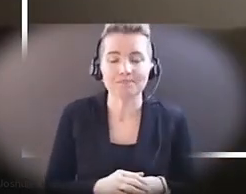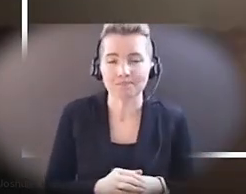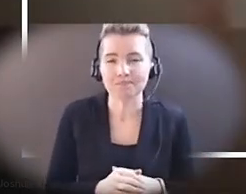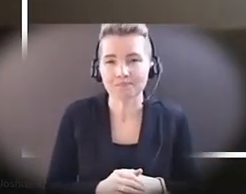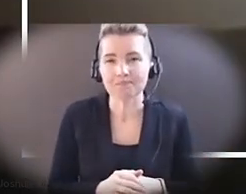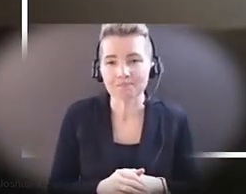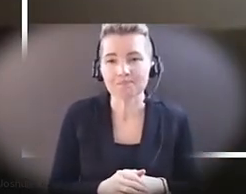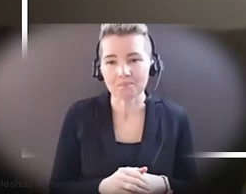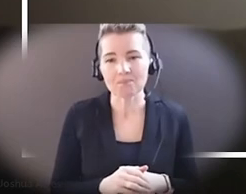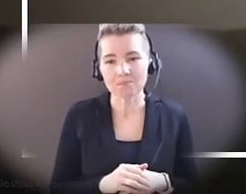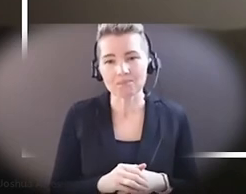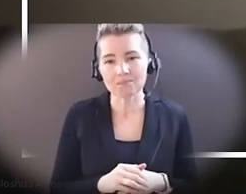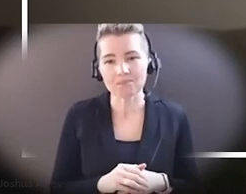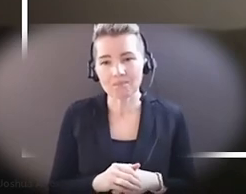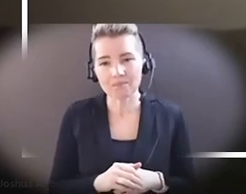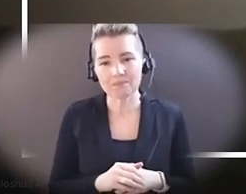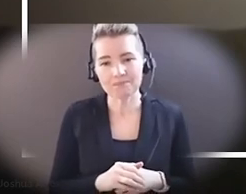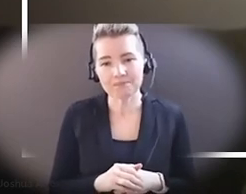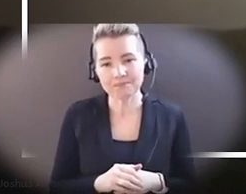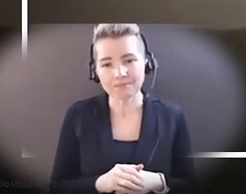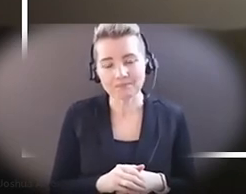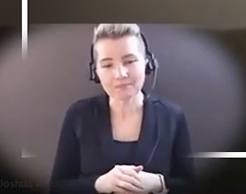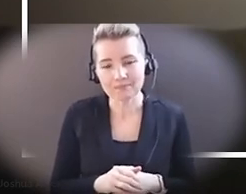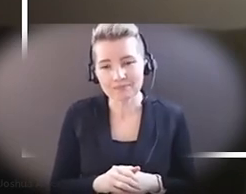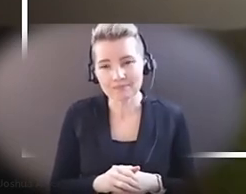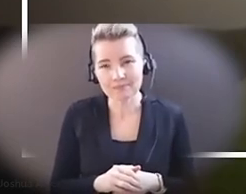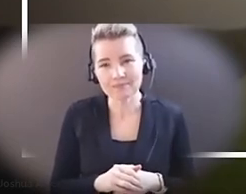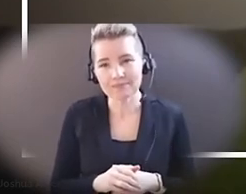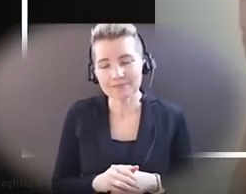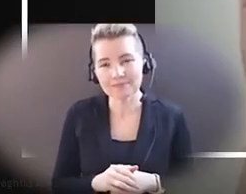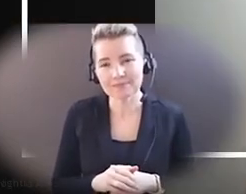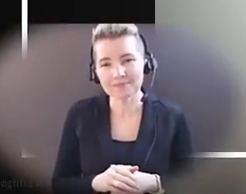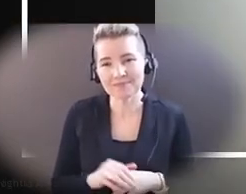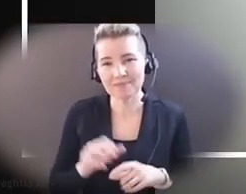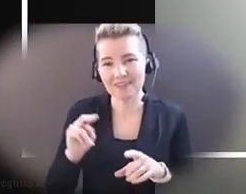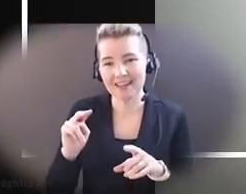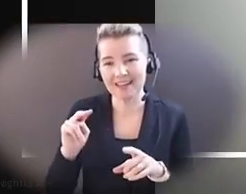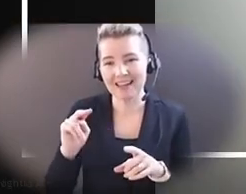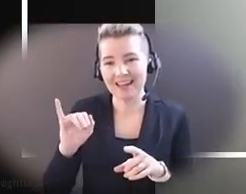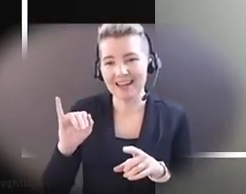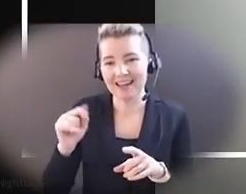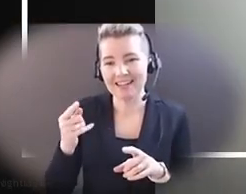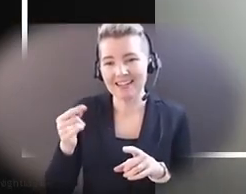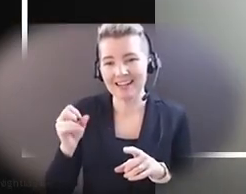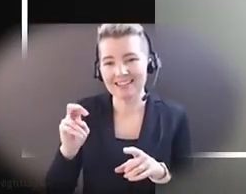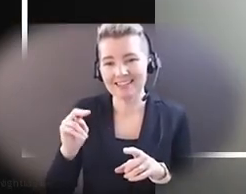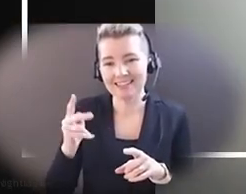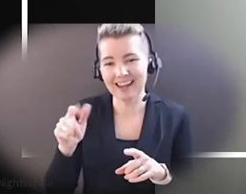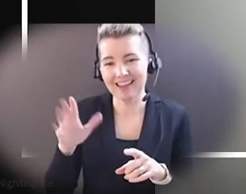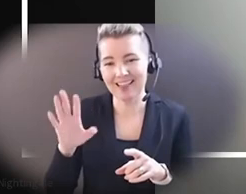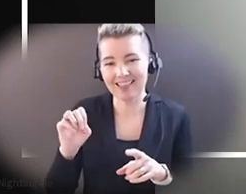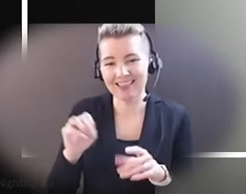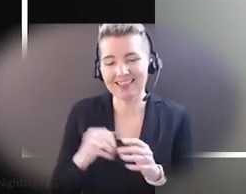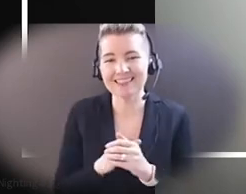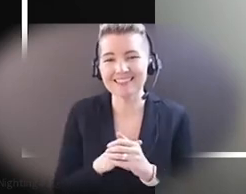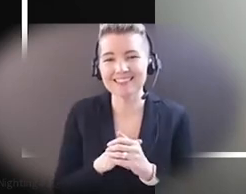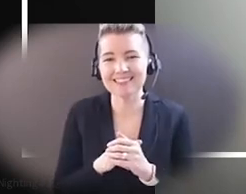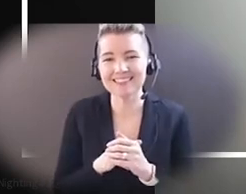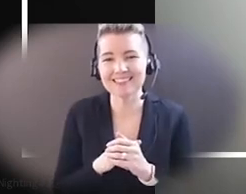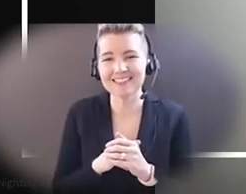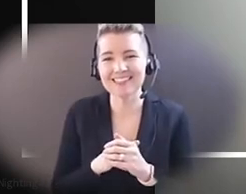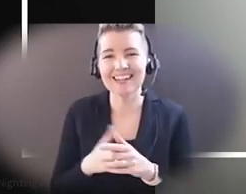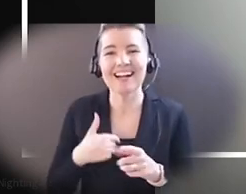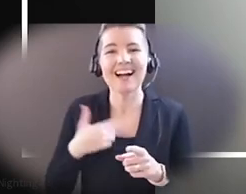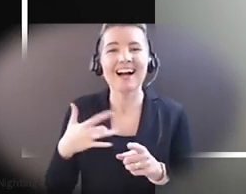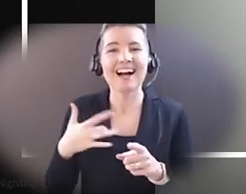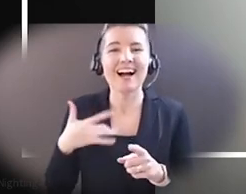That is my advice for Asian Canadian content creators out there. If I may add, I think that one of the biggest examples, it would